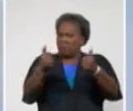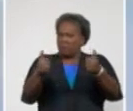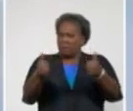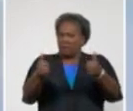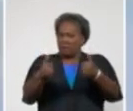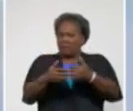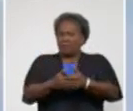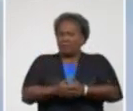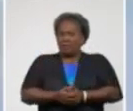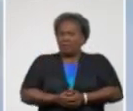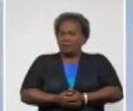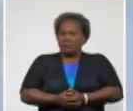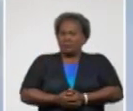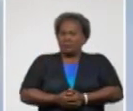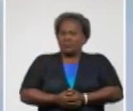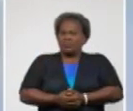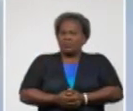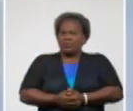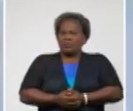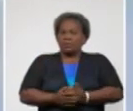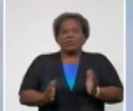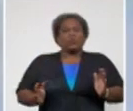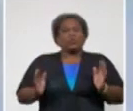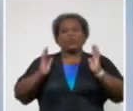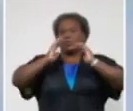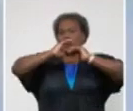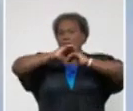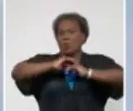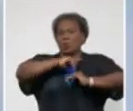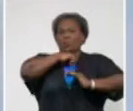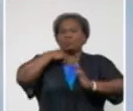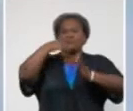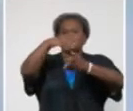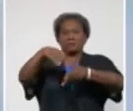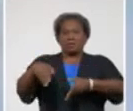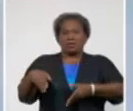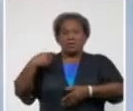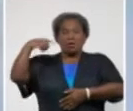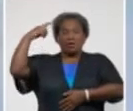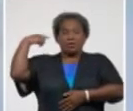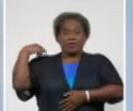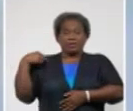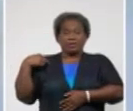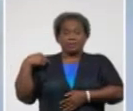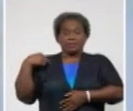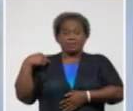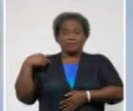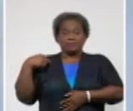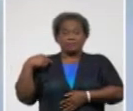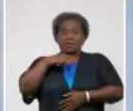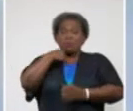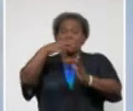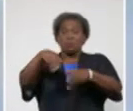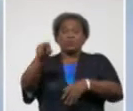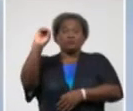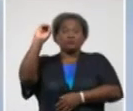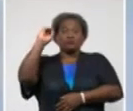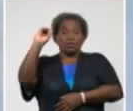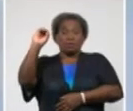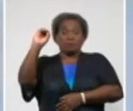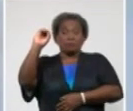96.7%, are clinically stable. Yesterday, no COVID-19 related deaths occurred in the